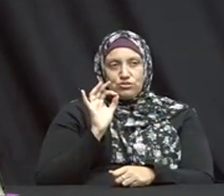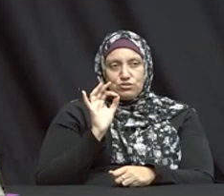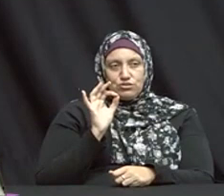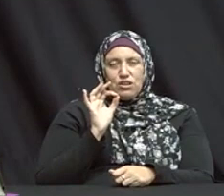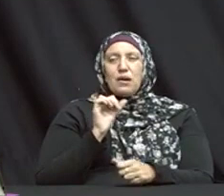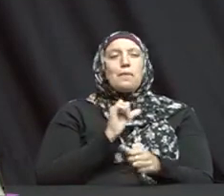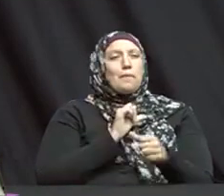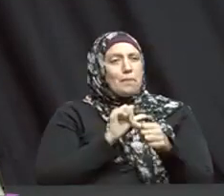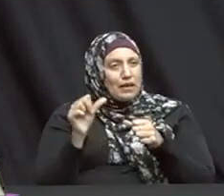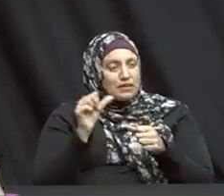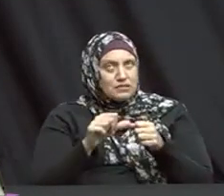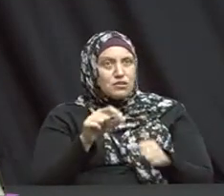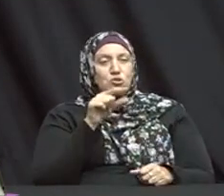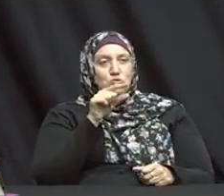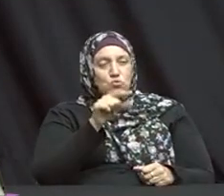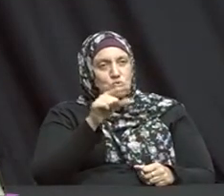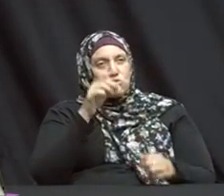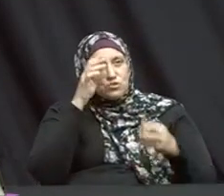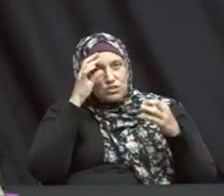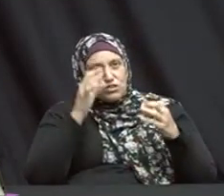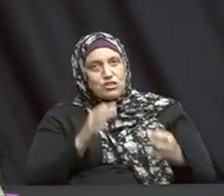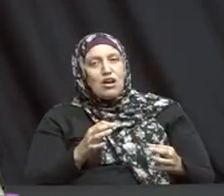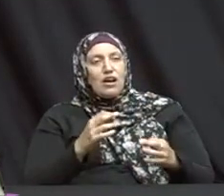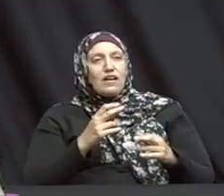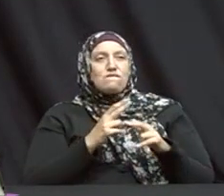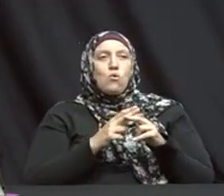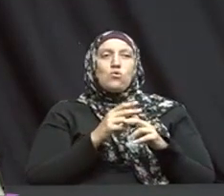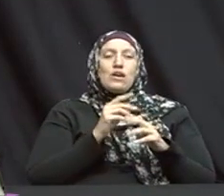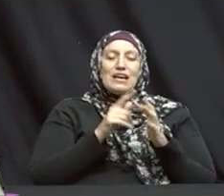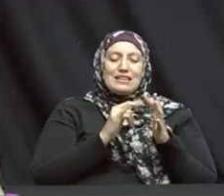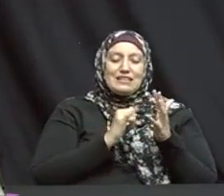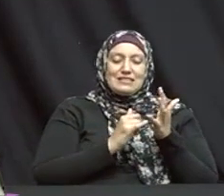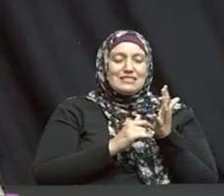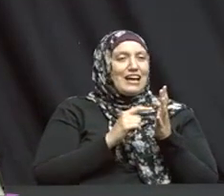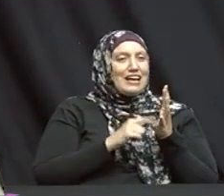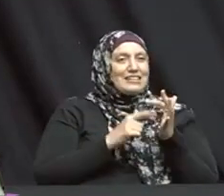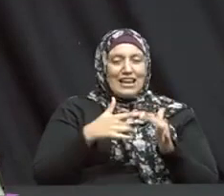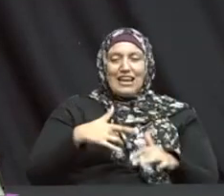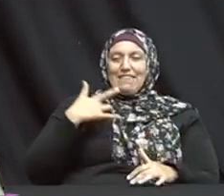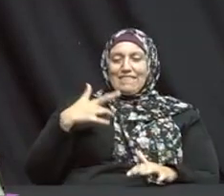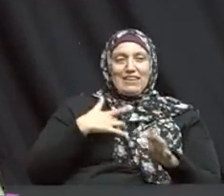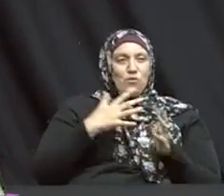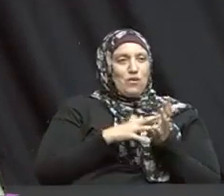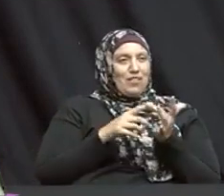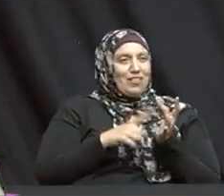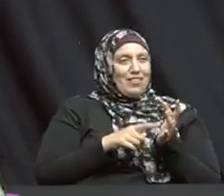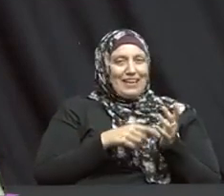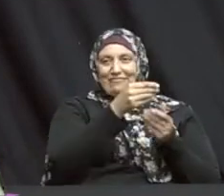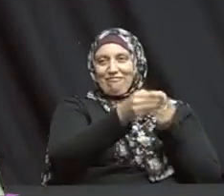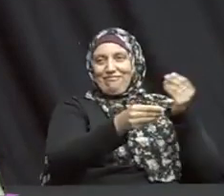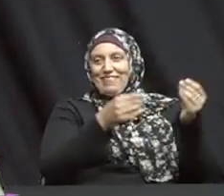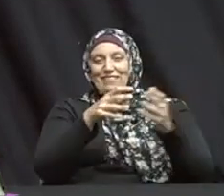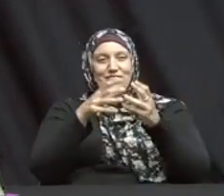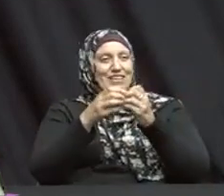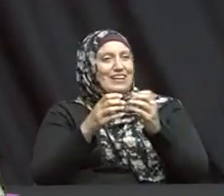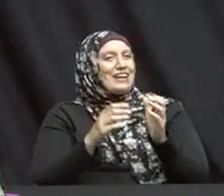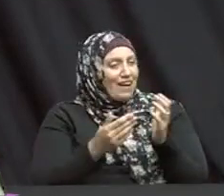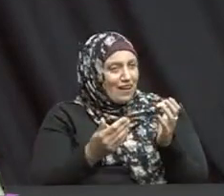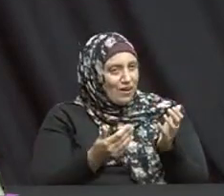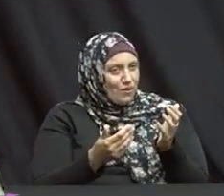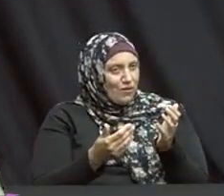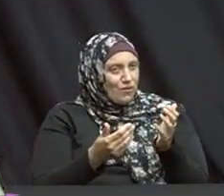If not, at least for your will, decide that one third be given to the one that are, they need to be compensated more. In that